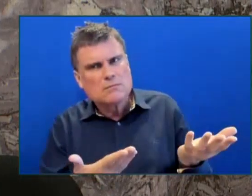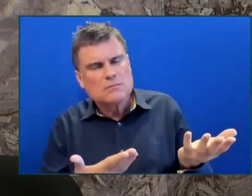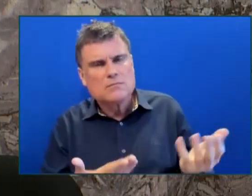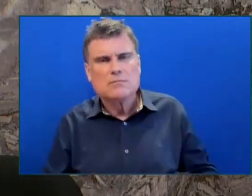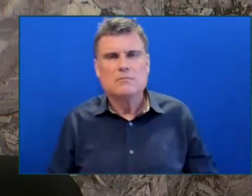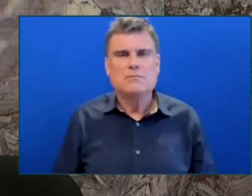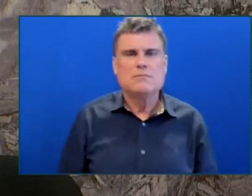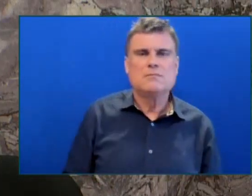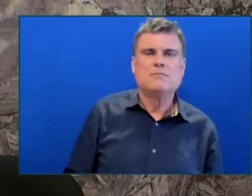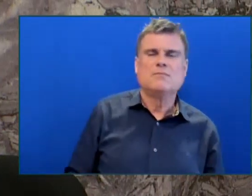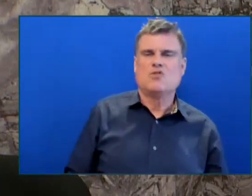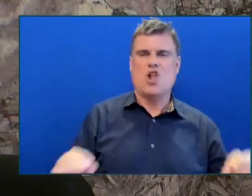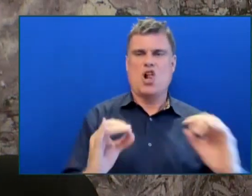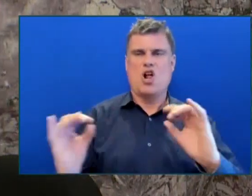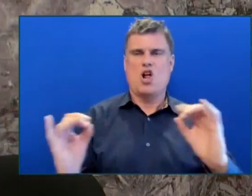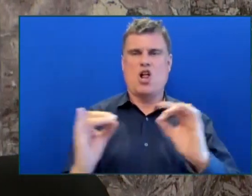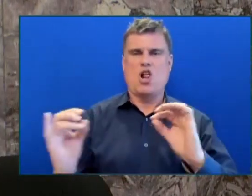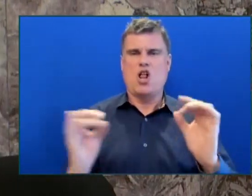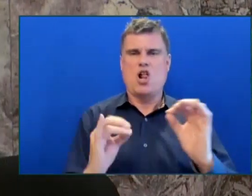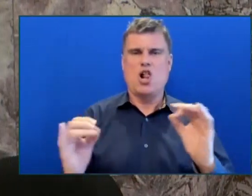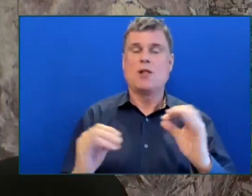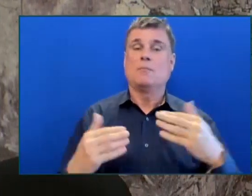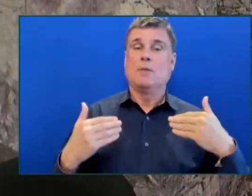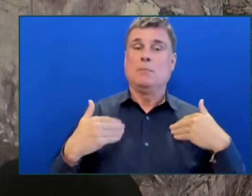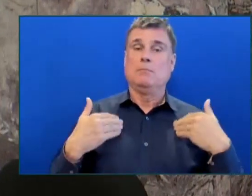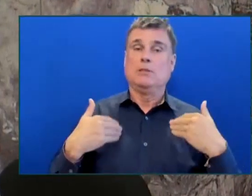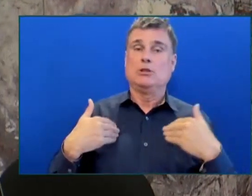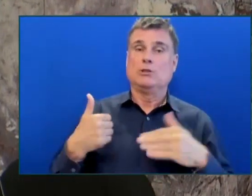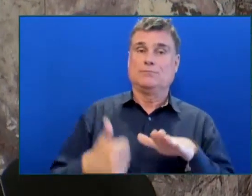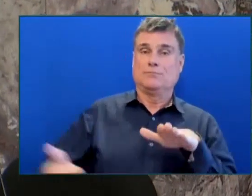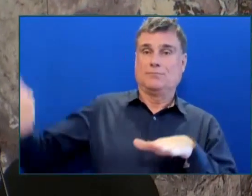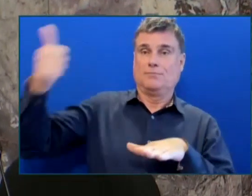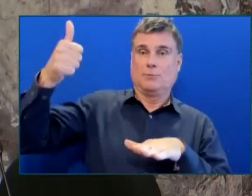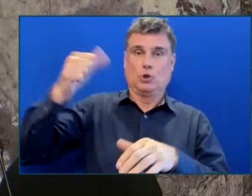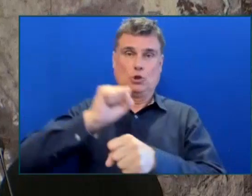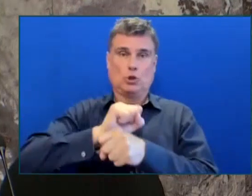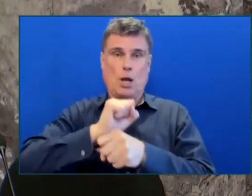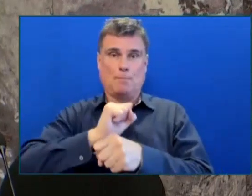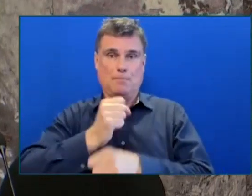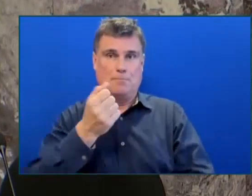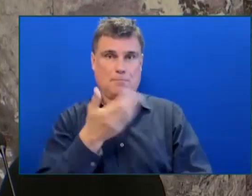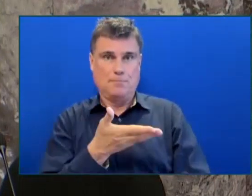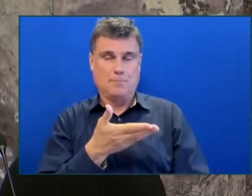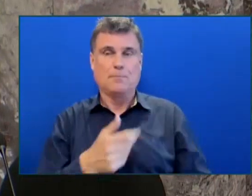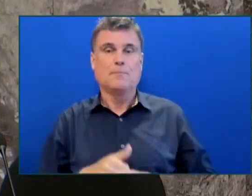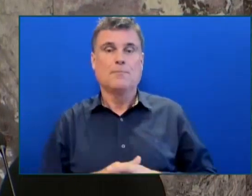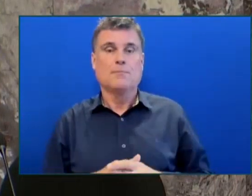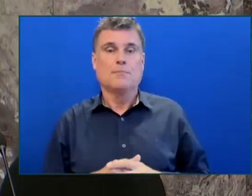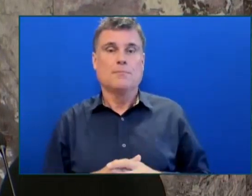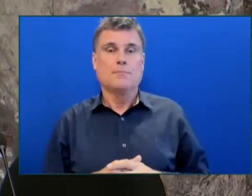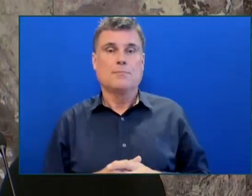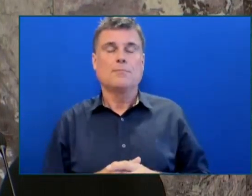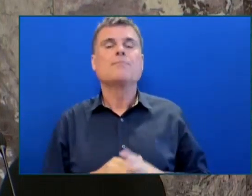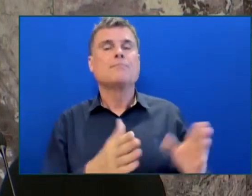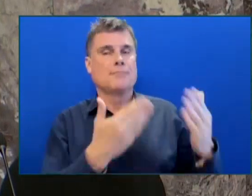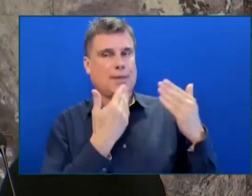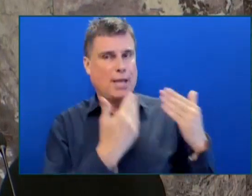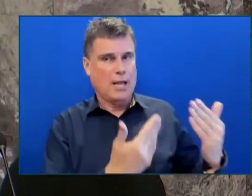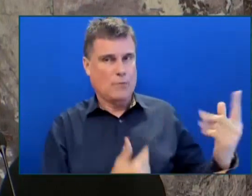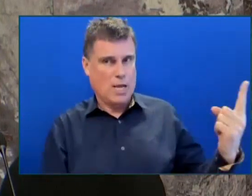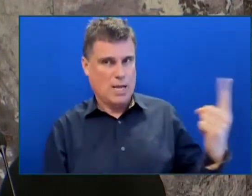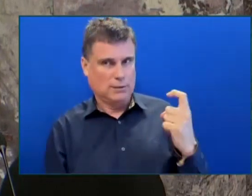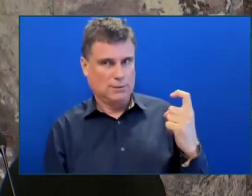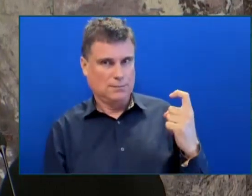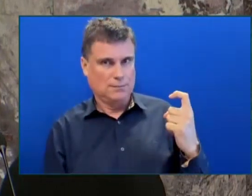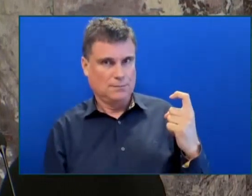Thank you, Honourable Speaker. Thank you to the Leader of the Opposition for the question on this very important topic. I absolutely agree